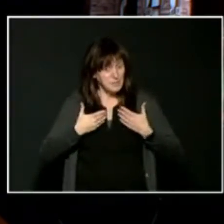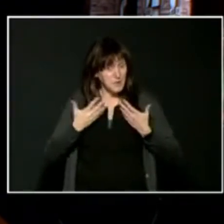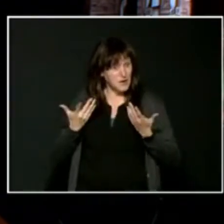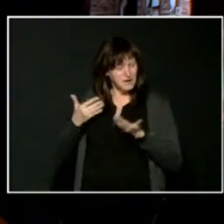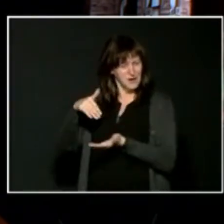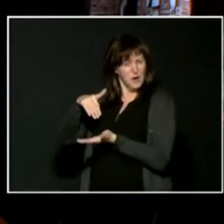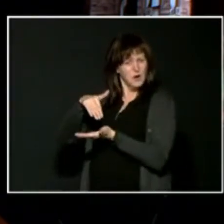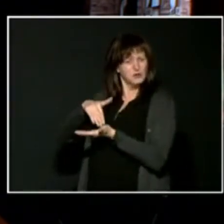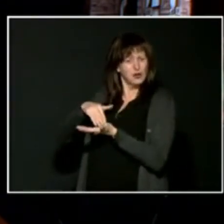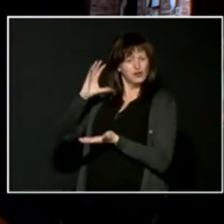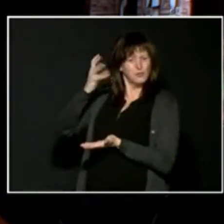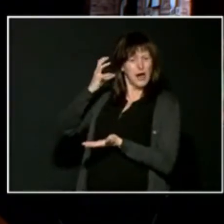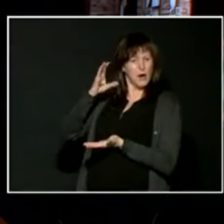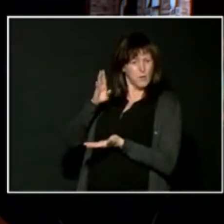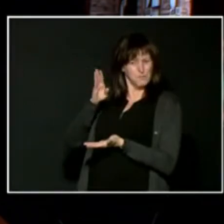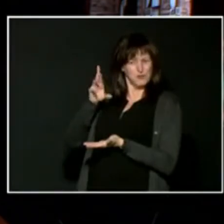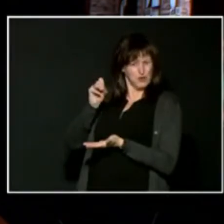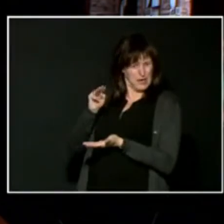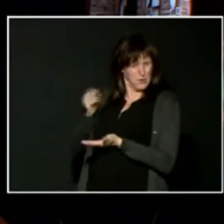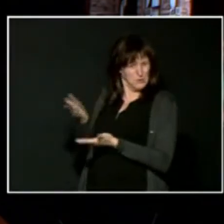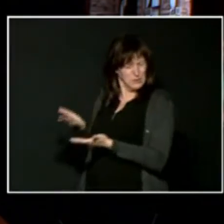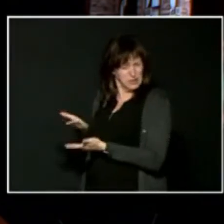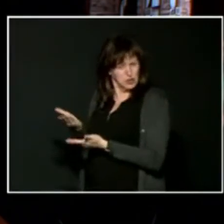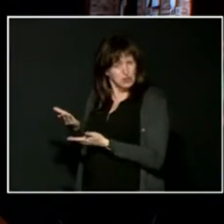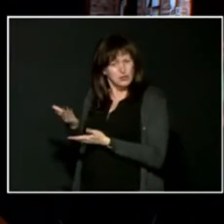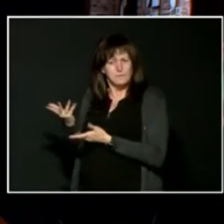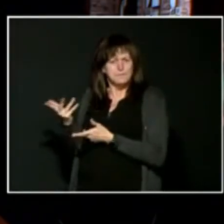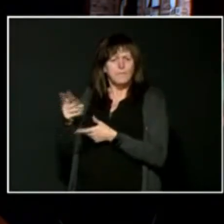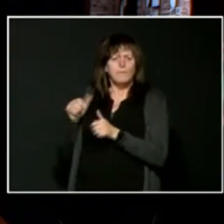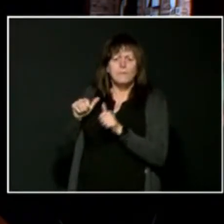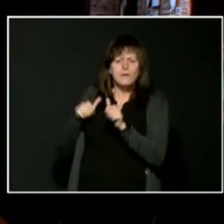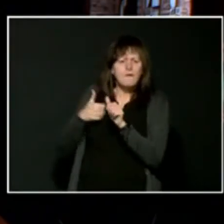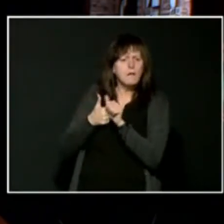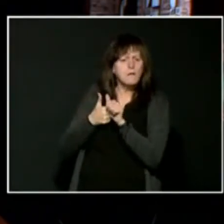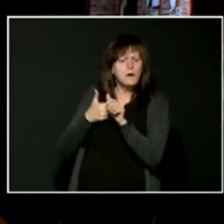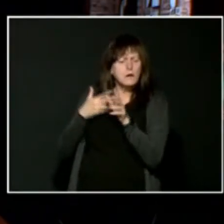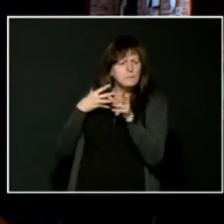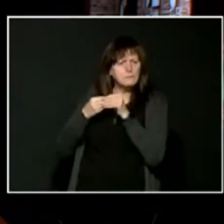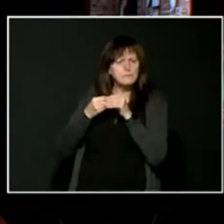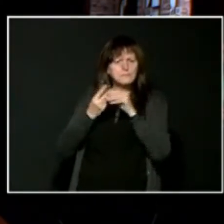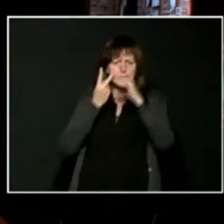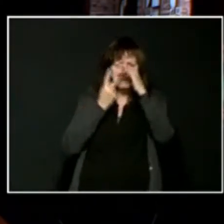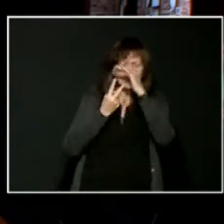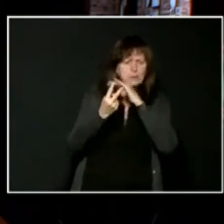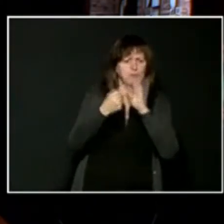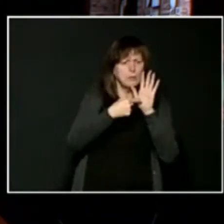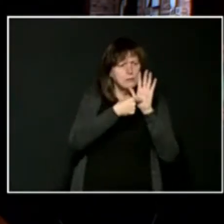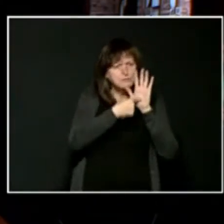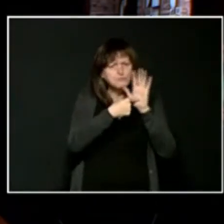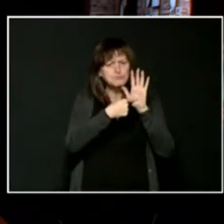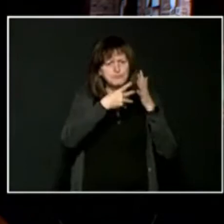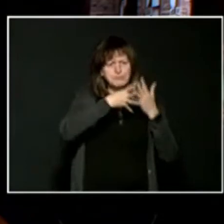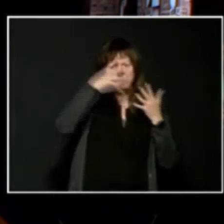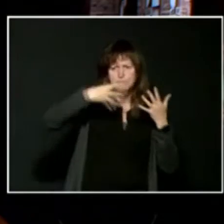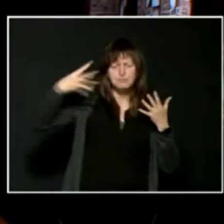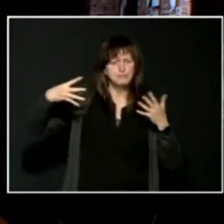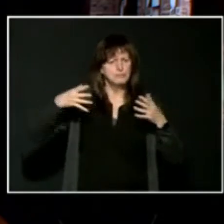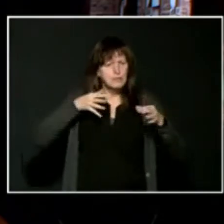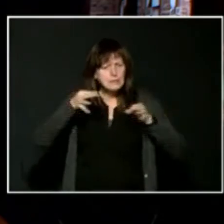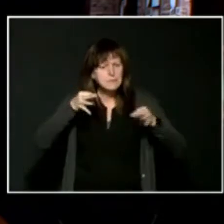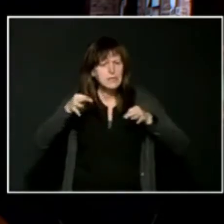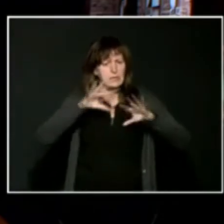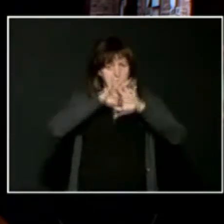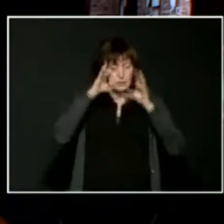update on the modeling as well as the projections. And so with that, and then I'm going to have, after the presentation, I'll